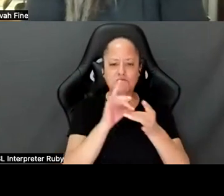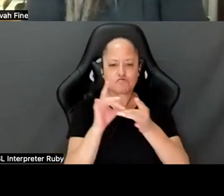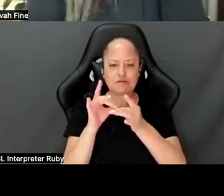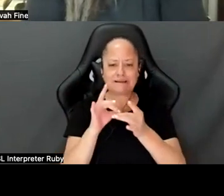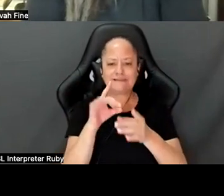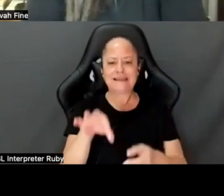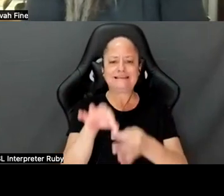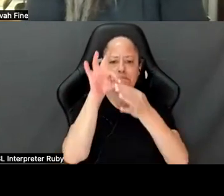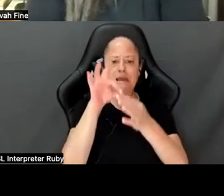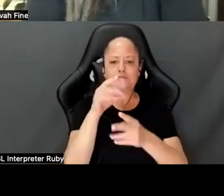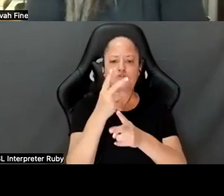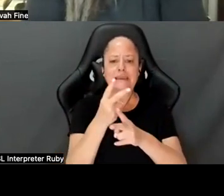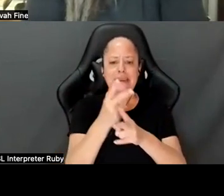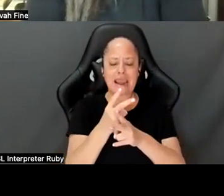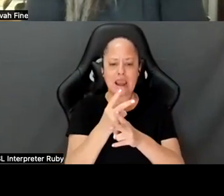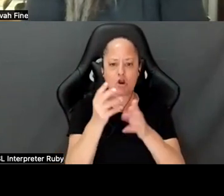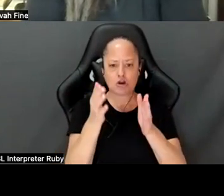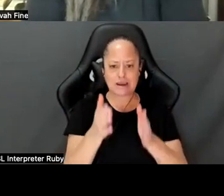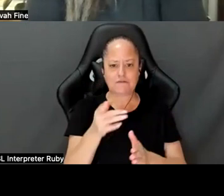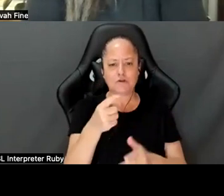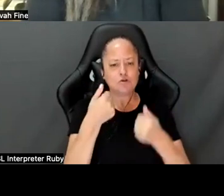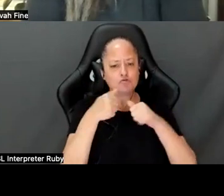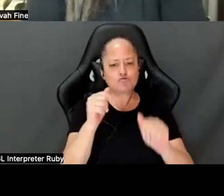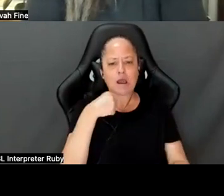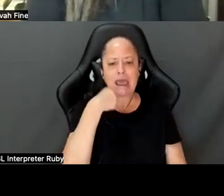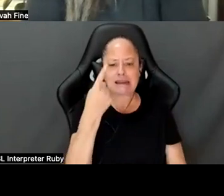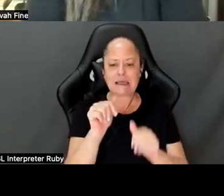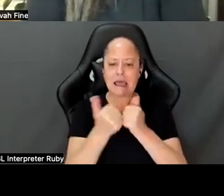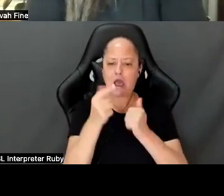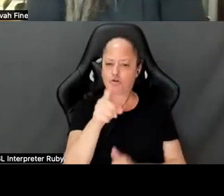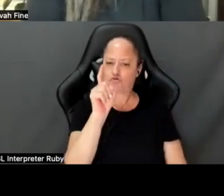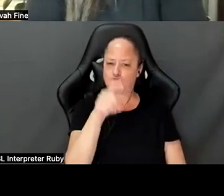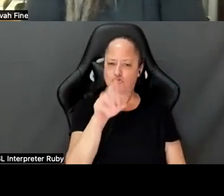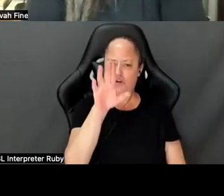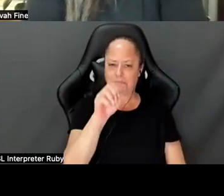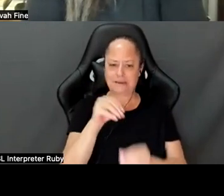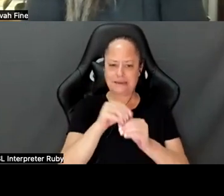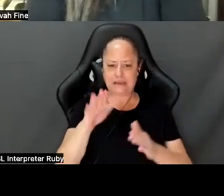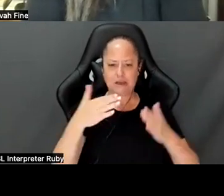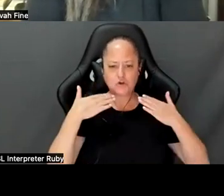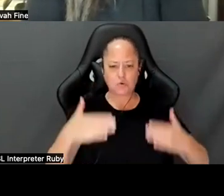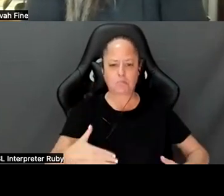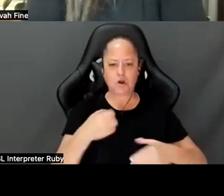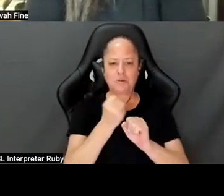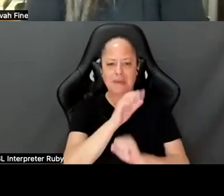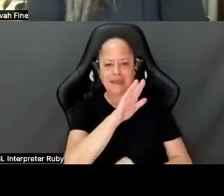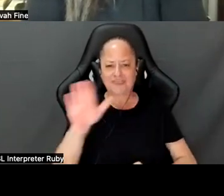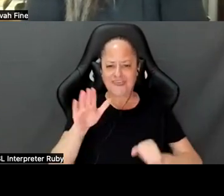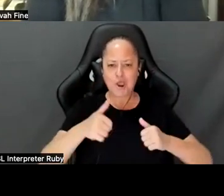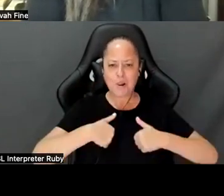caregivers, if they're trying to tell you how you should be in your body to make their